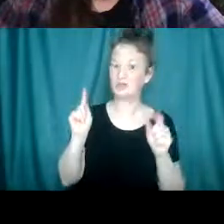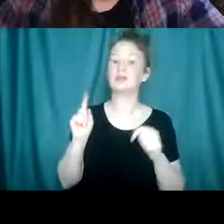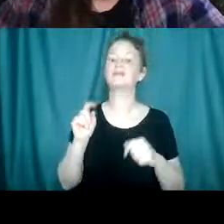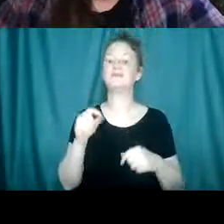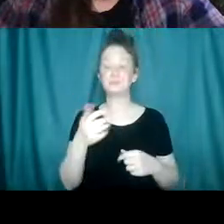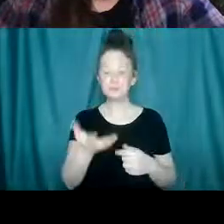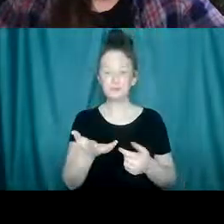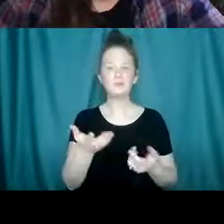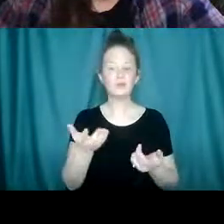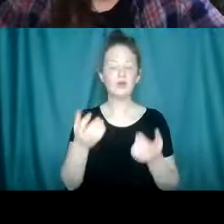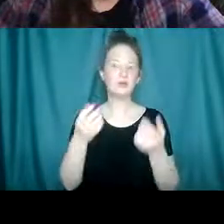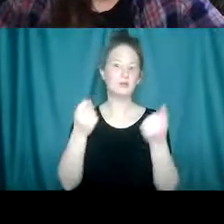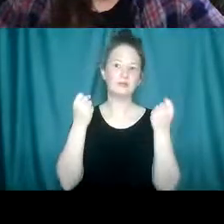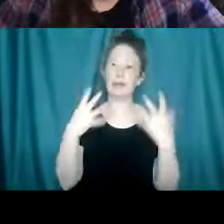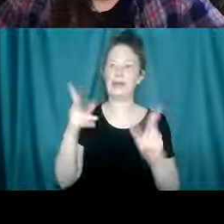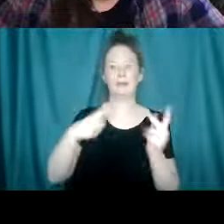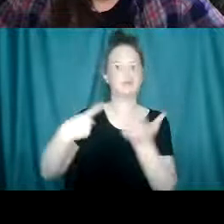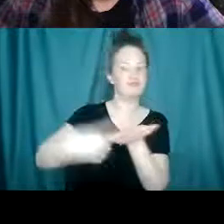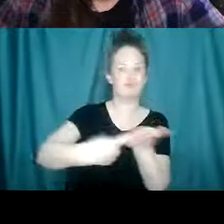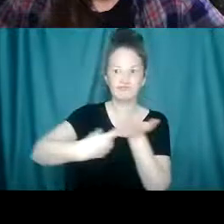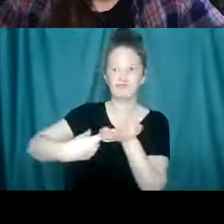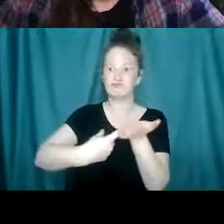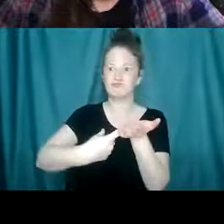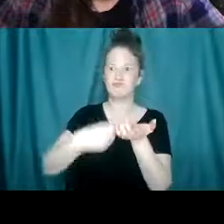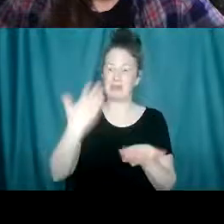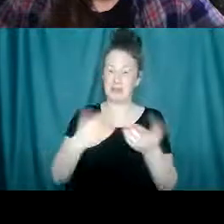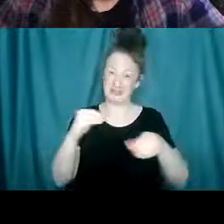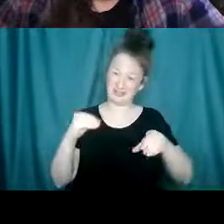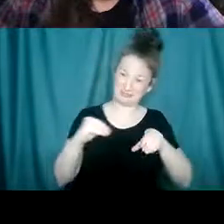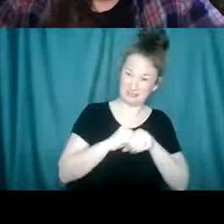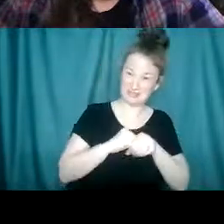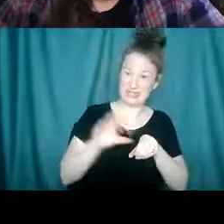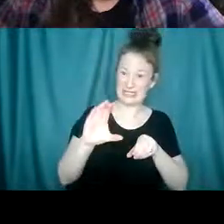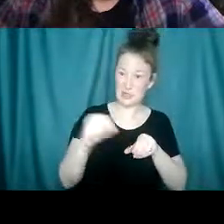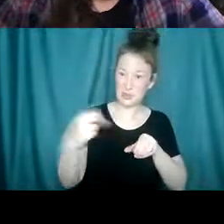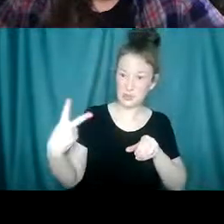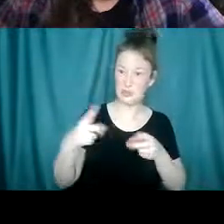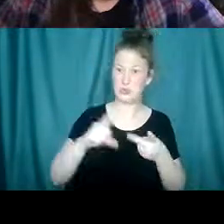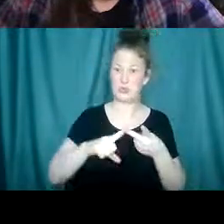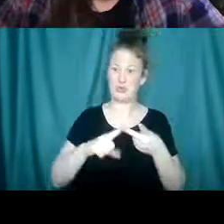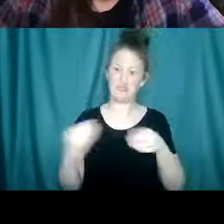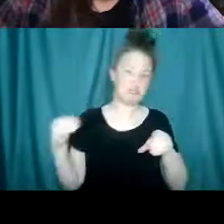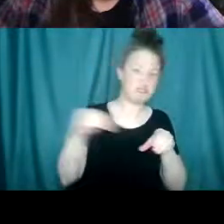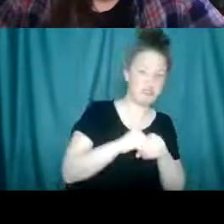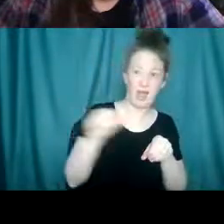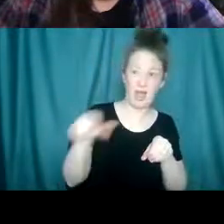talks nowadays to sort of co-inject carbon dioxide with something else. I